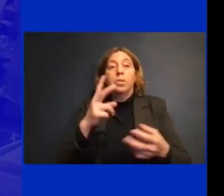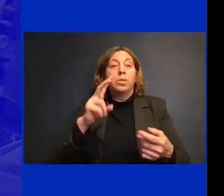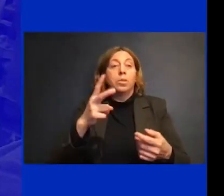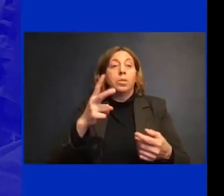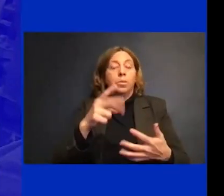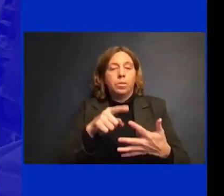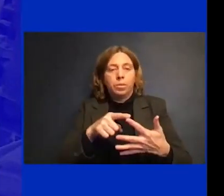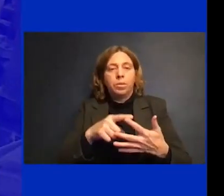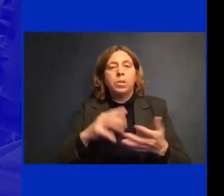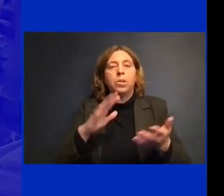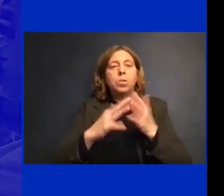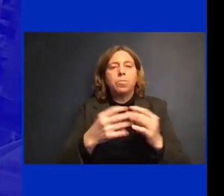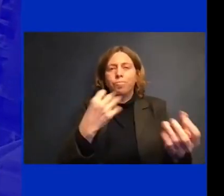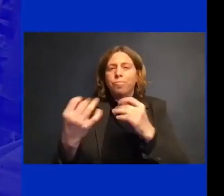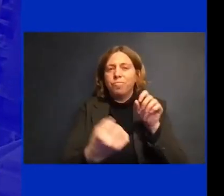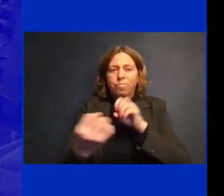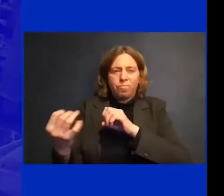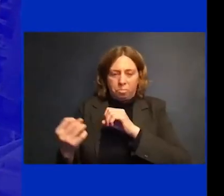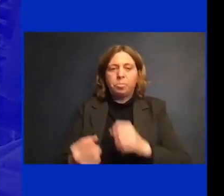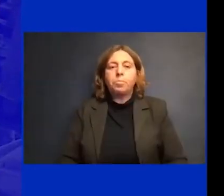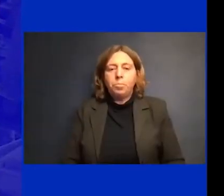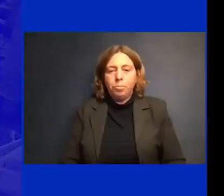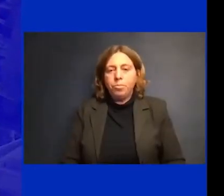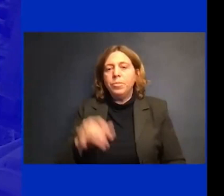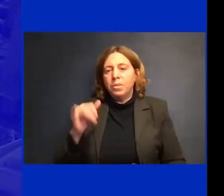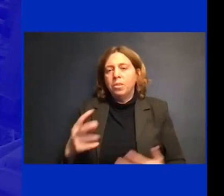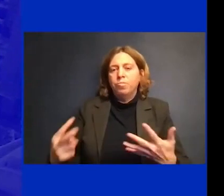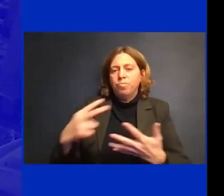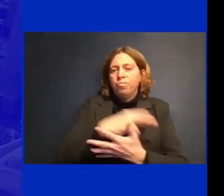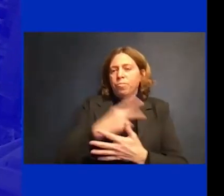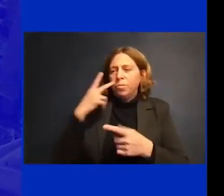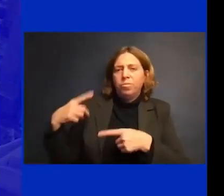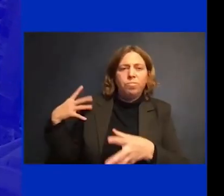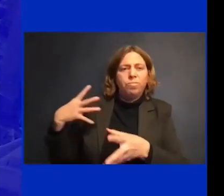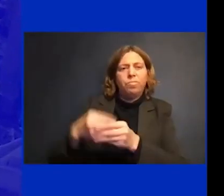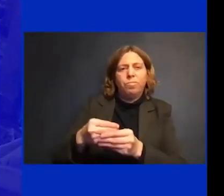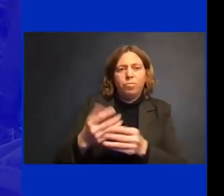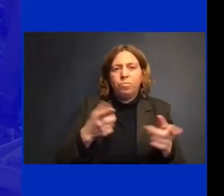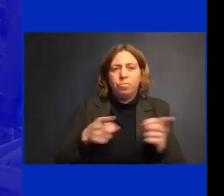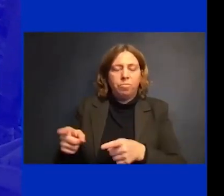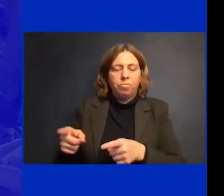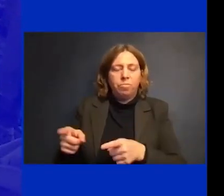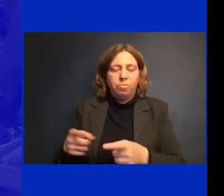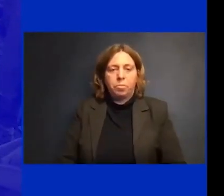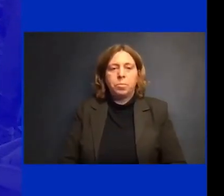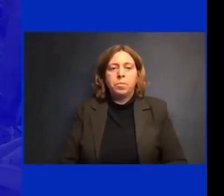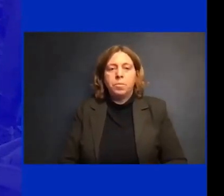Community feedback. In this section, we will review the extensive community engagement conducted to date.